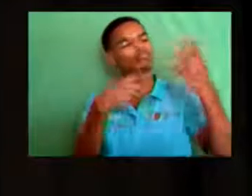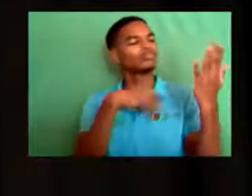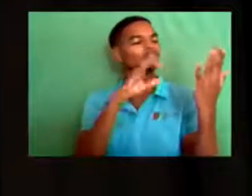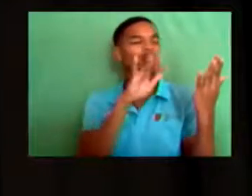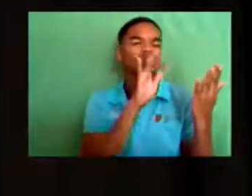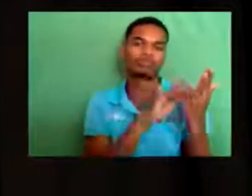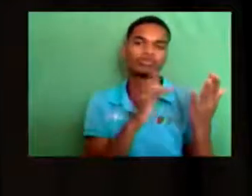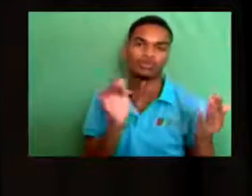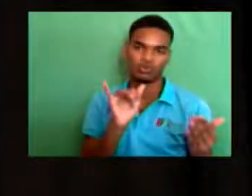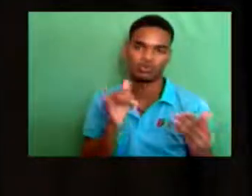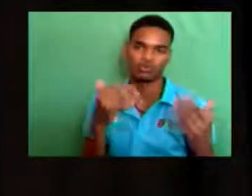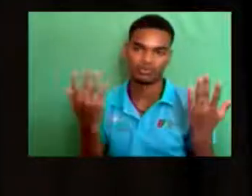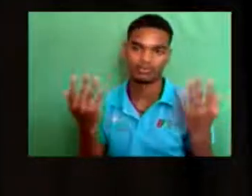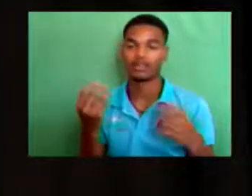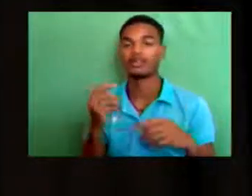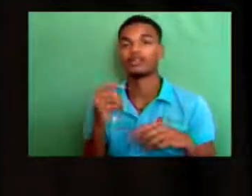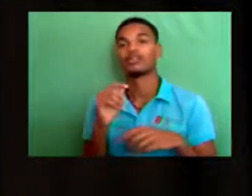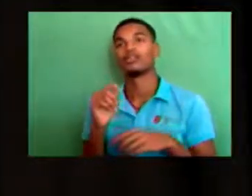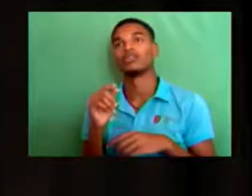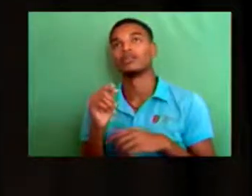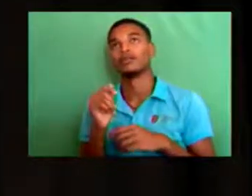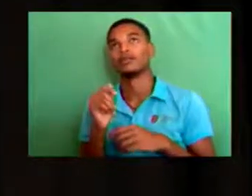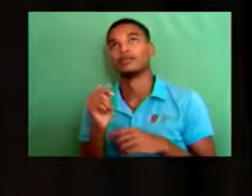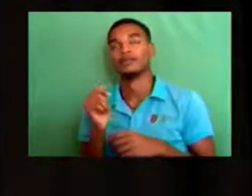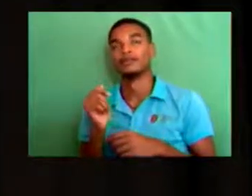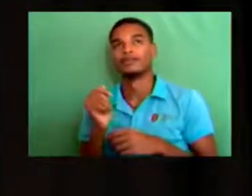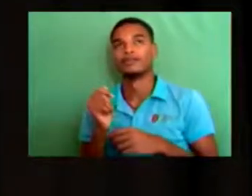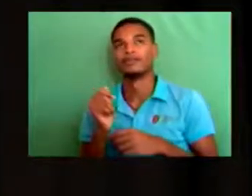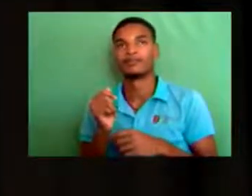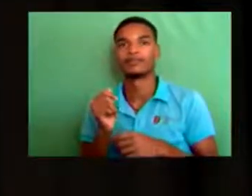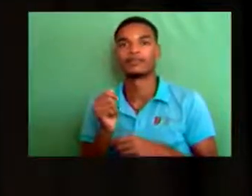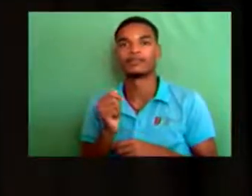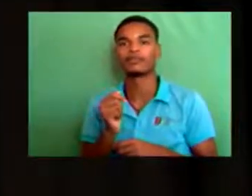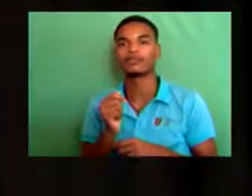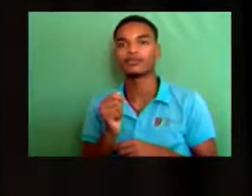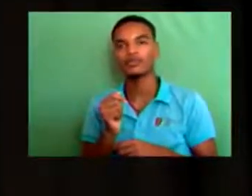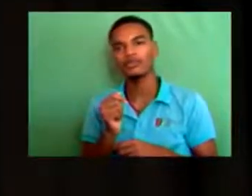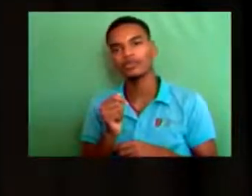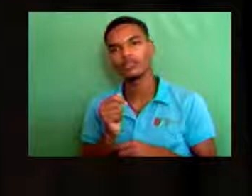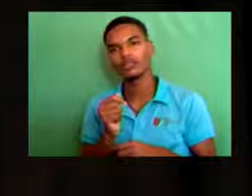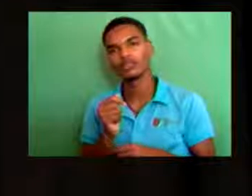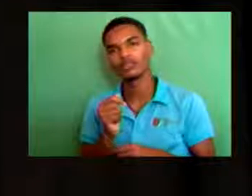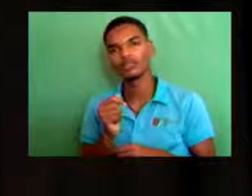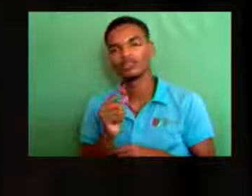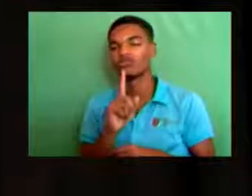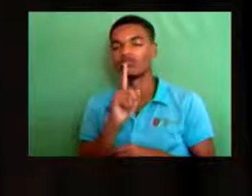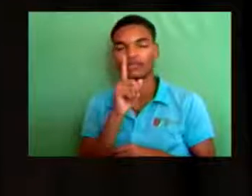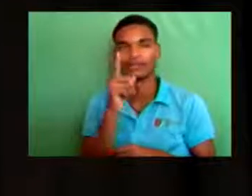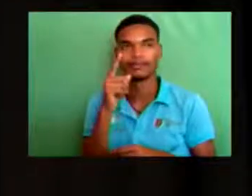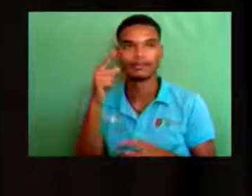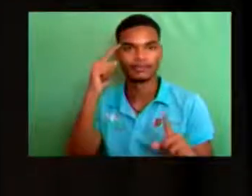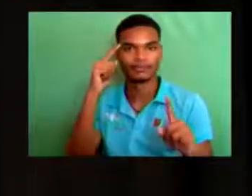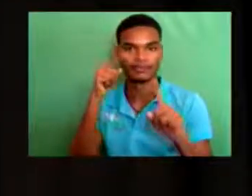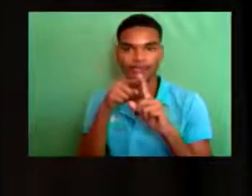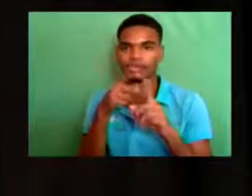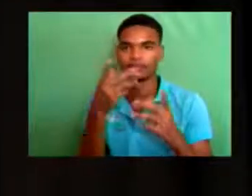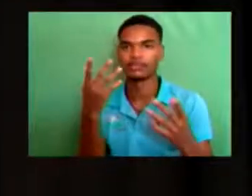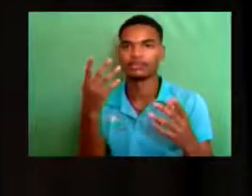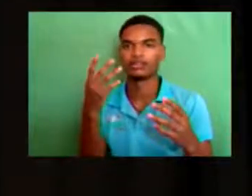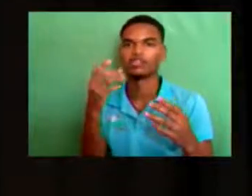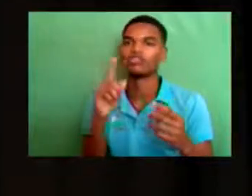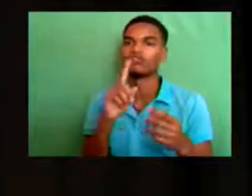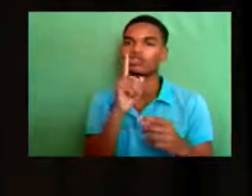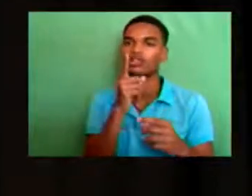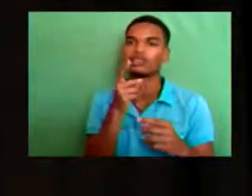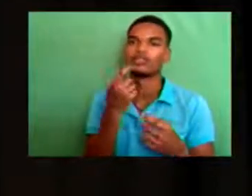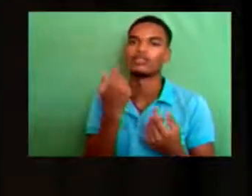So I'm going to get a little bit into the standard. Again, the core message in advanced emergency information is XML